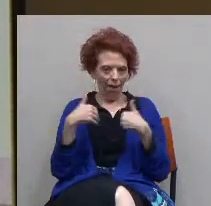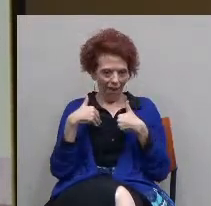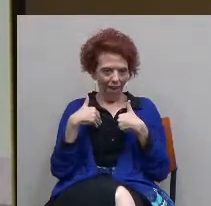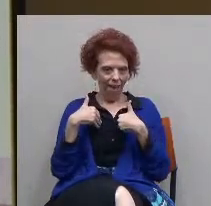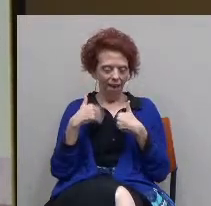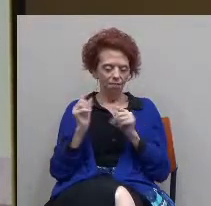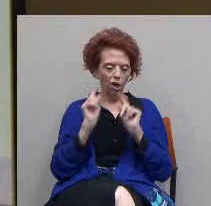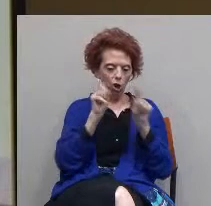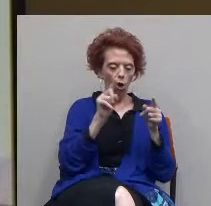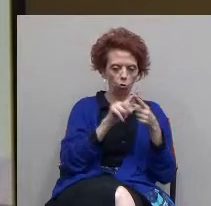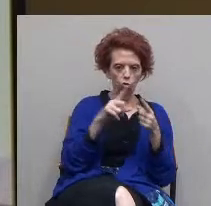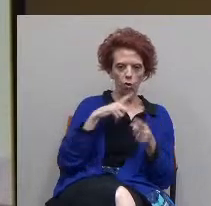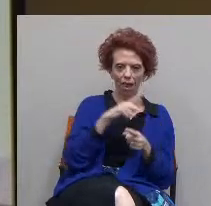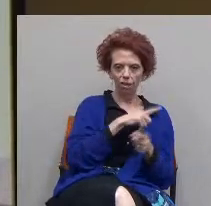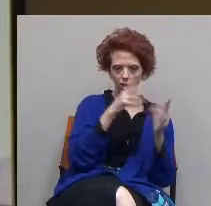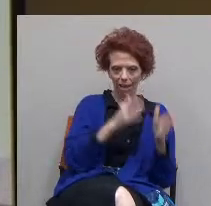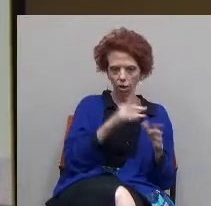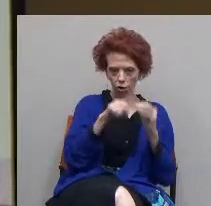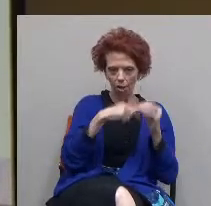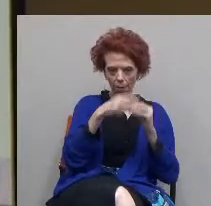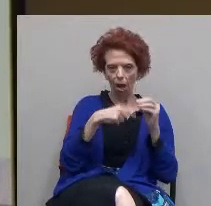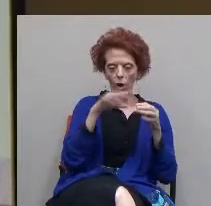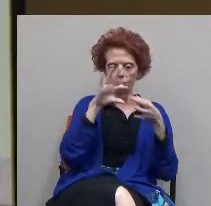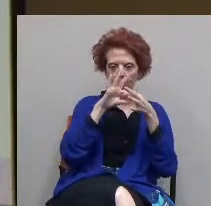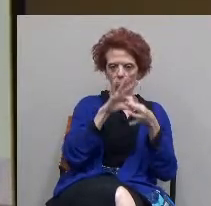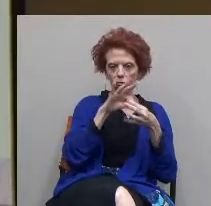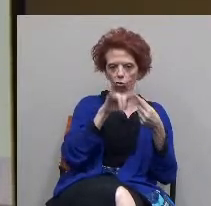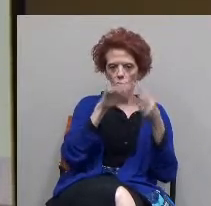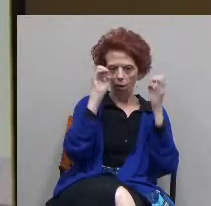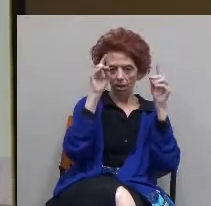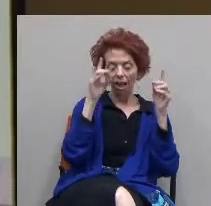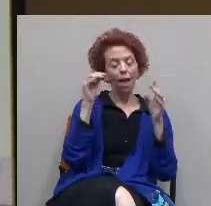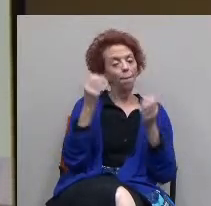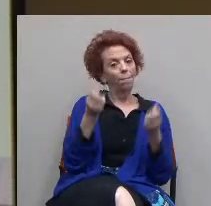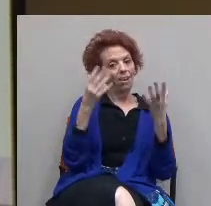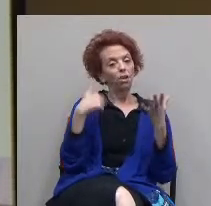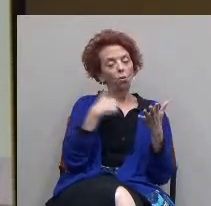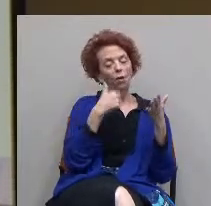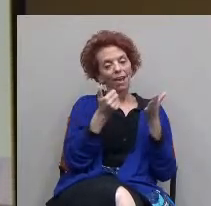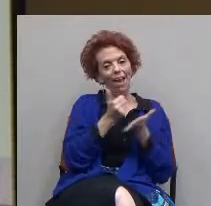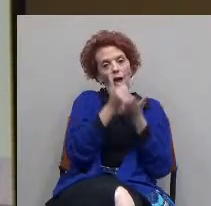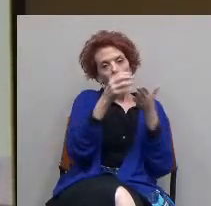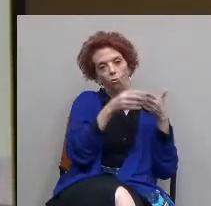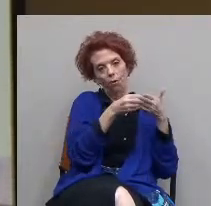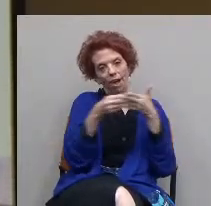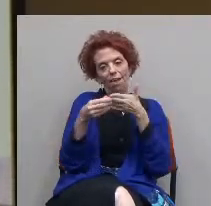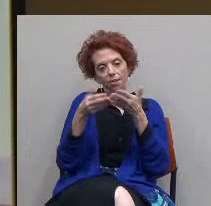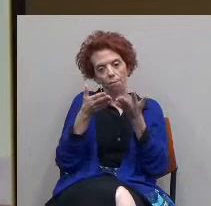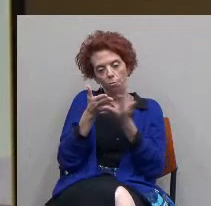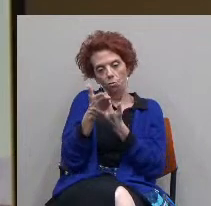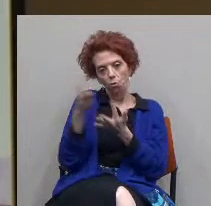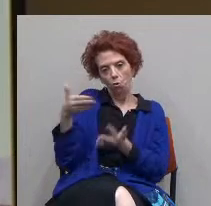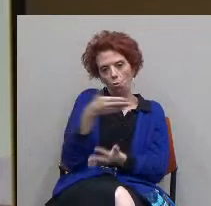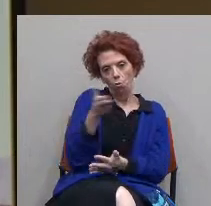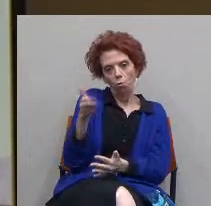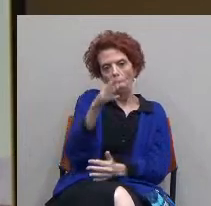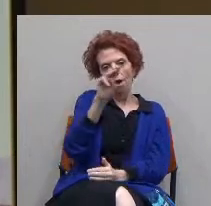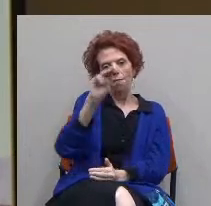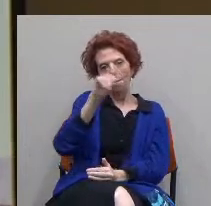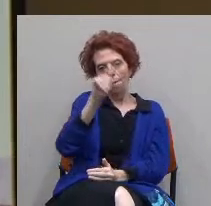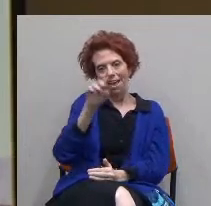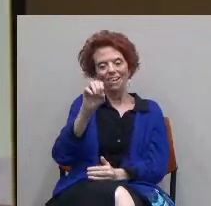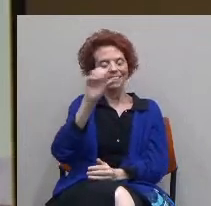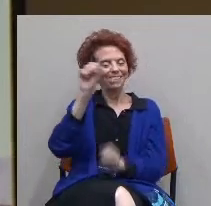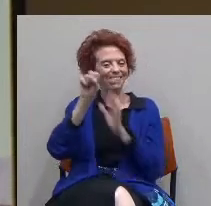their legislators about when it comes to education. In a lot of those situations, we help guide them through the labyrinth that is state